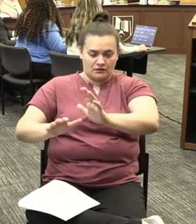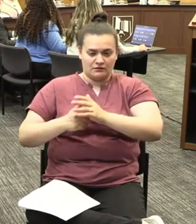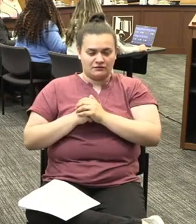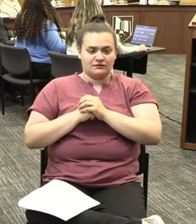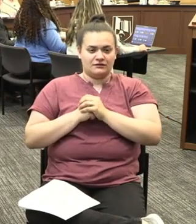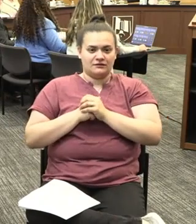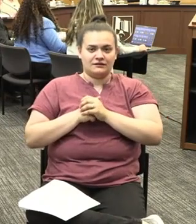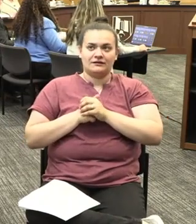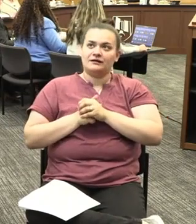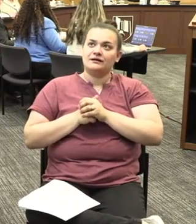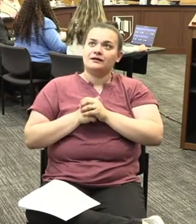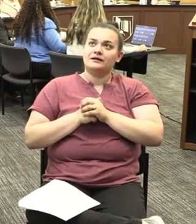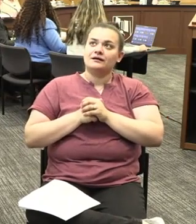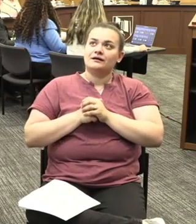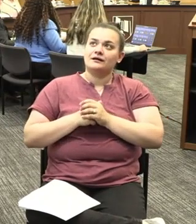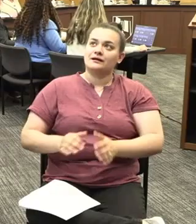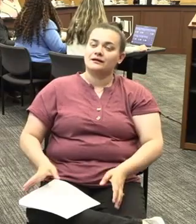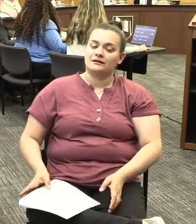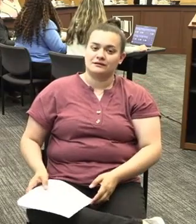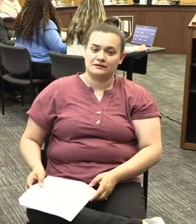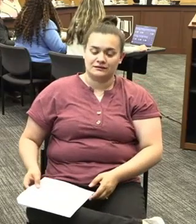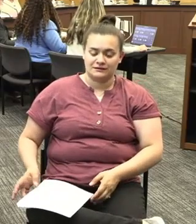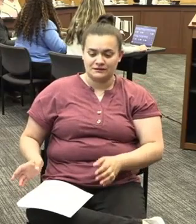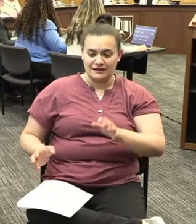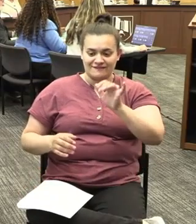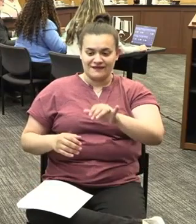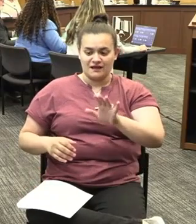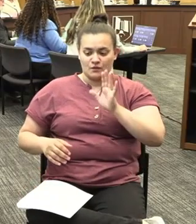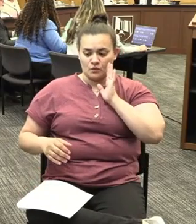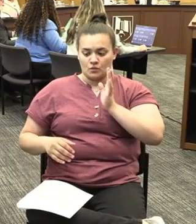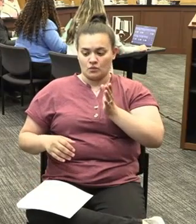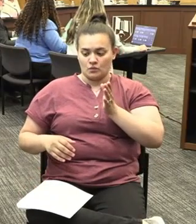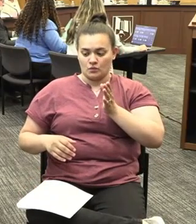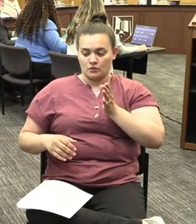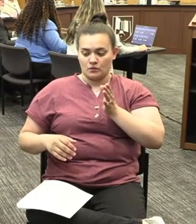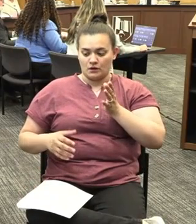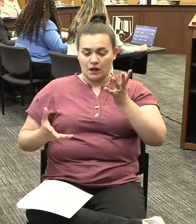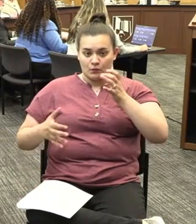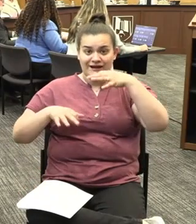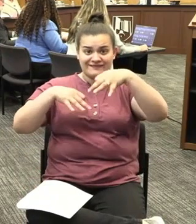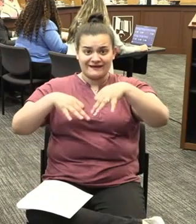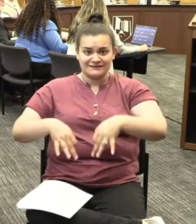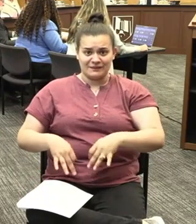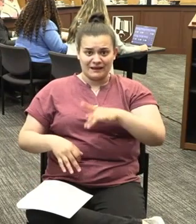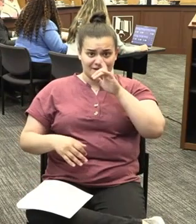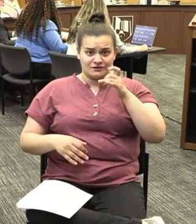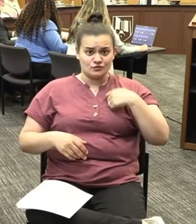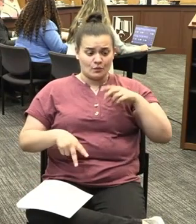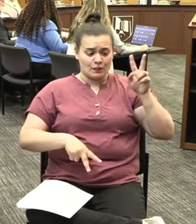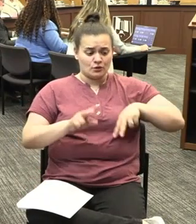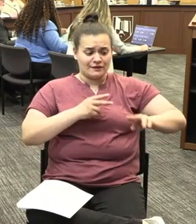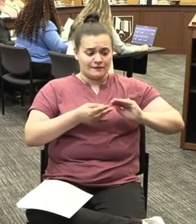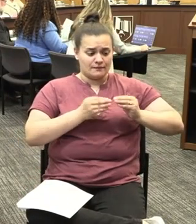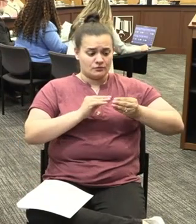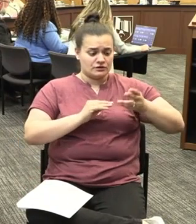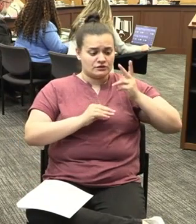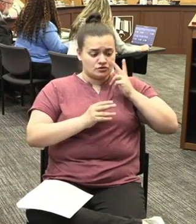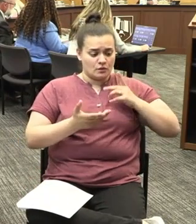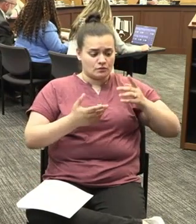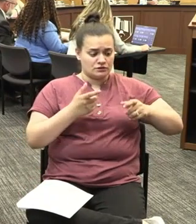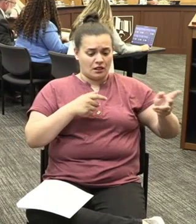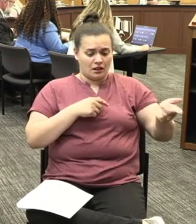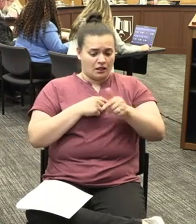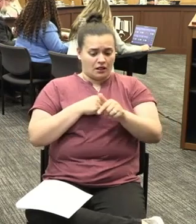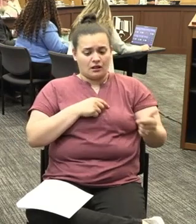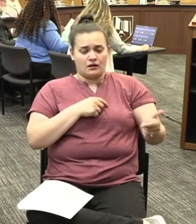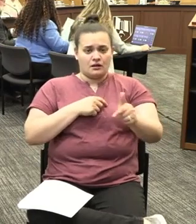longer, Chairman and Trustee Broderick, but that was. Yeah, and I wanted that explained because when Yeah. we looked at the numbers and I saw what was going back and forth